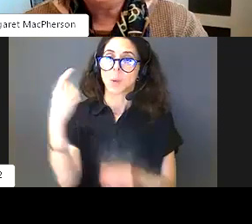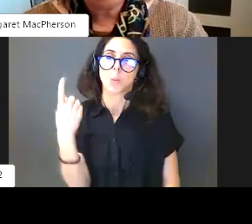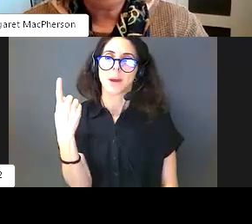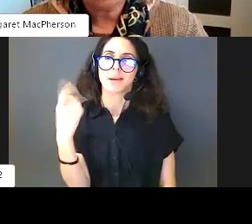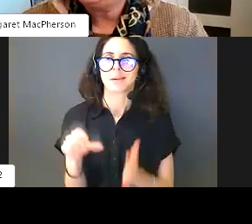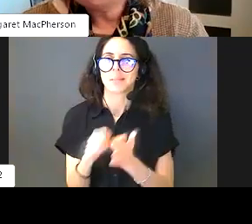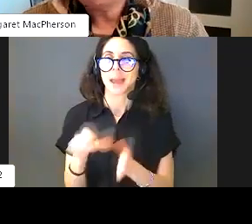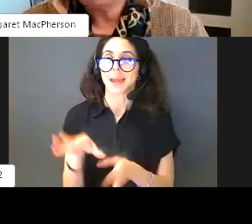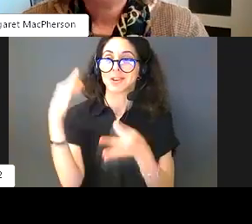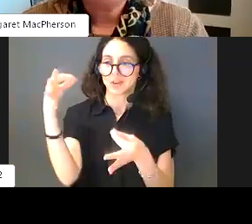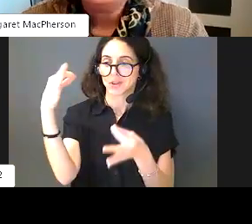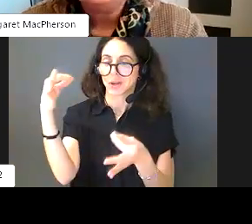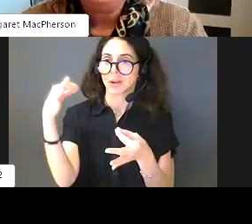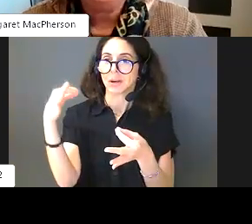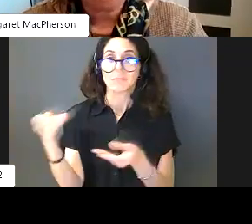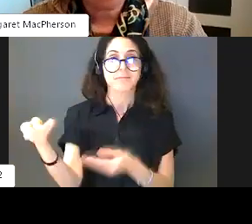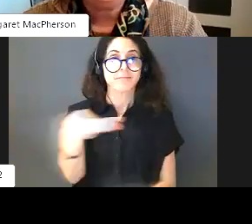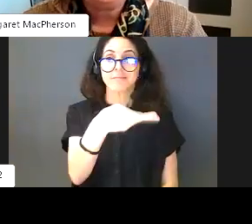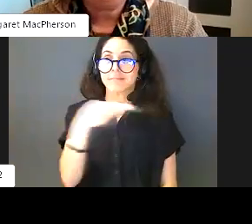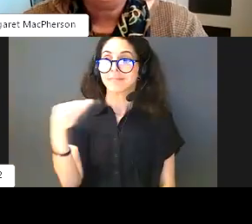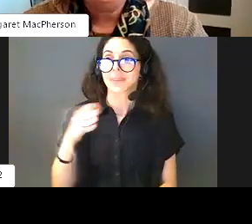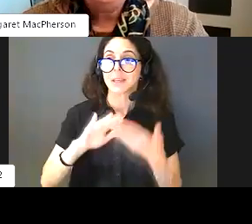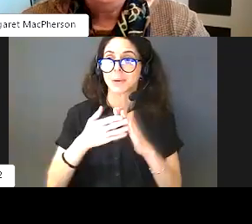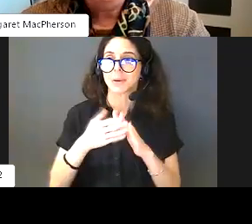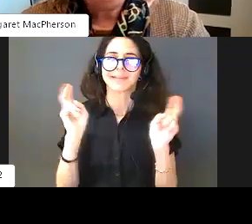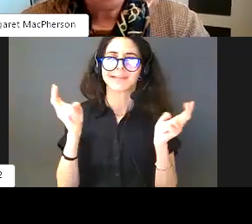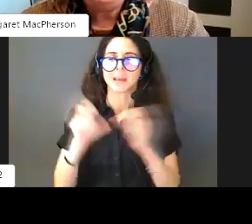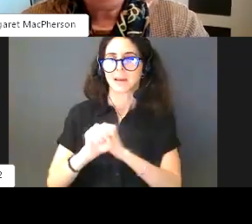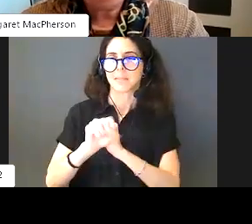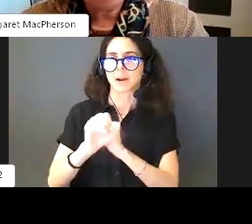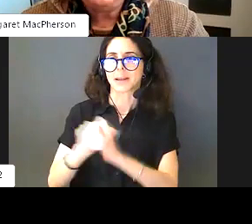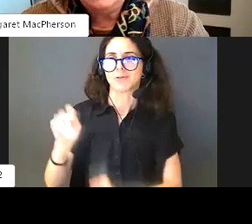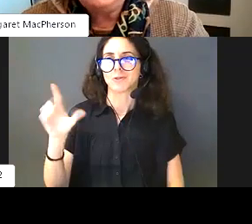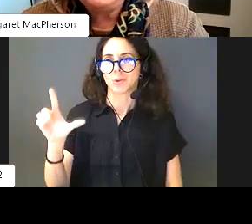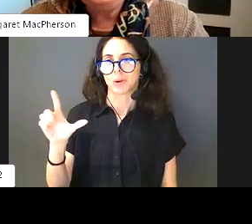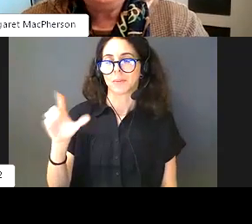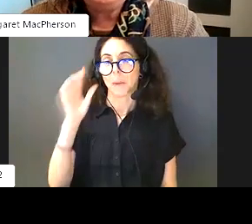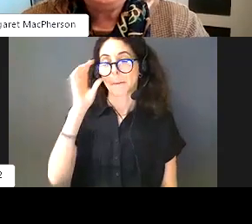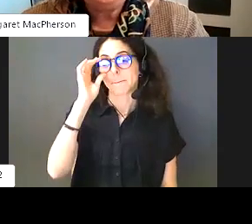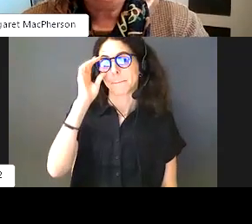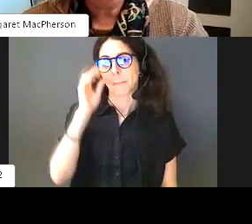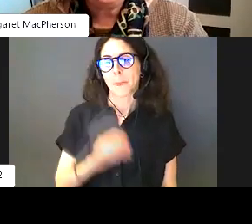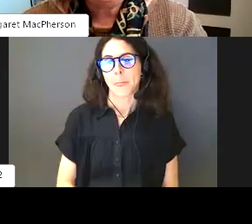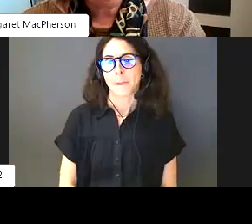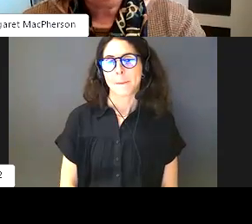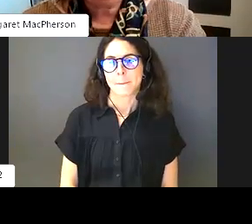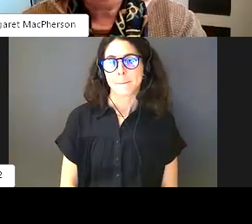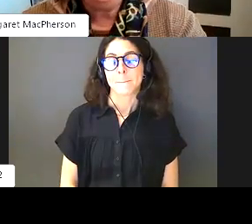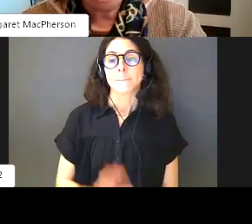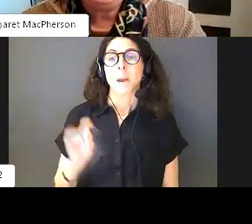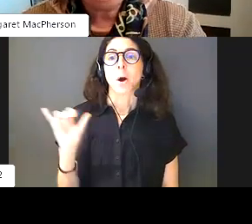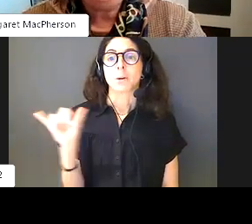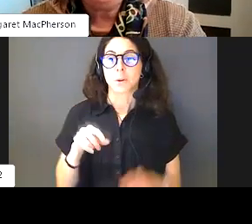community as one of your sort of marketing tools for the network. But we've also taken the liberty of